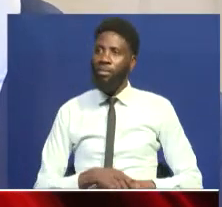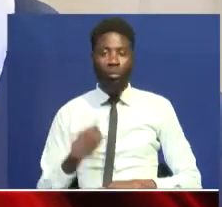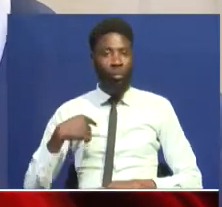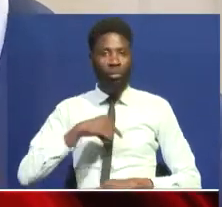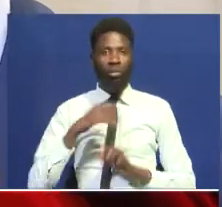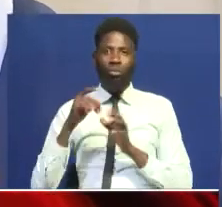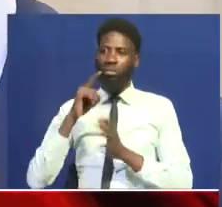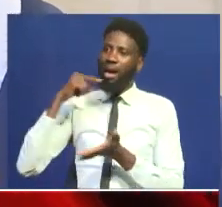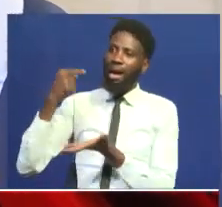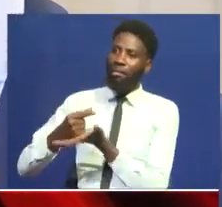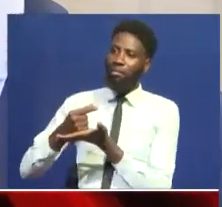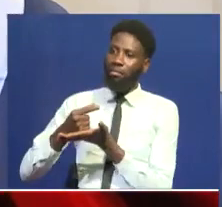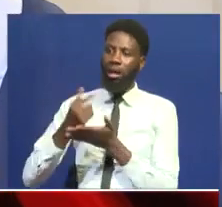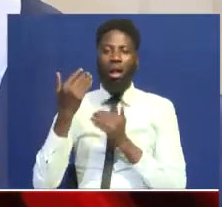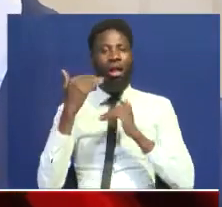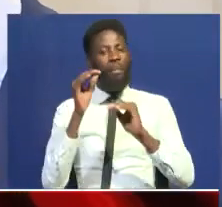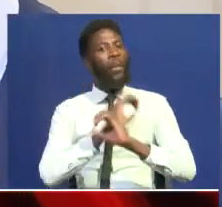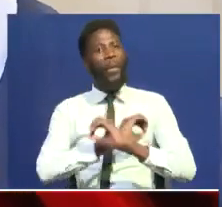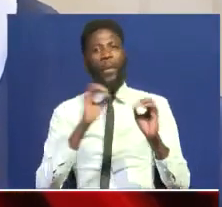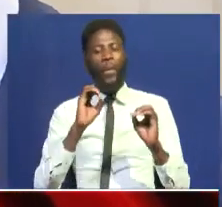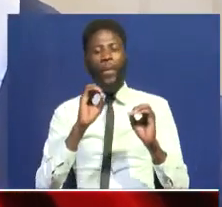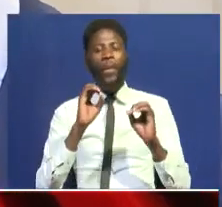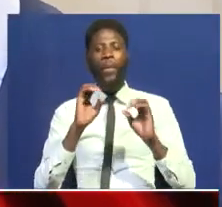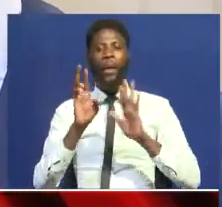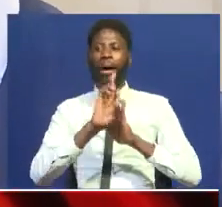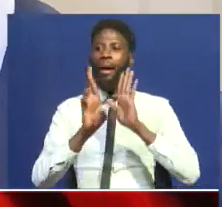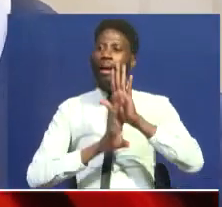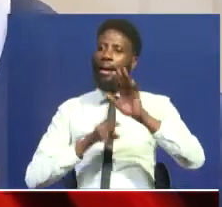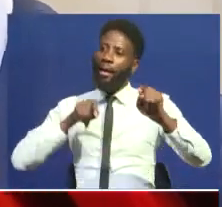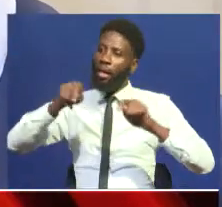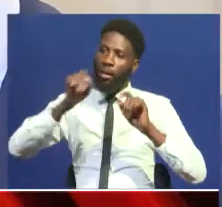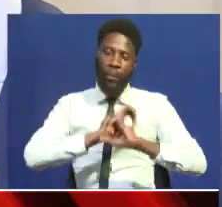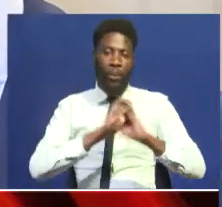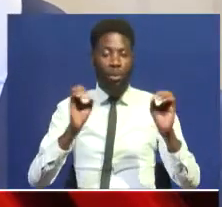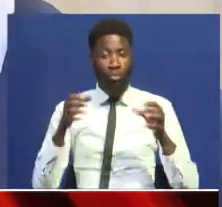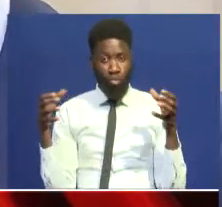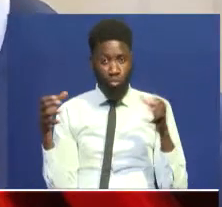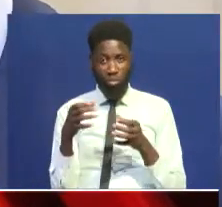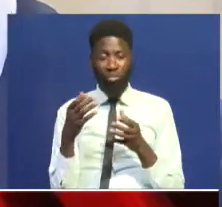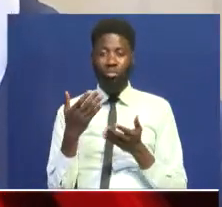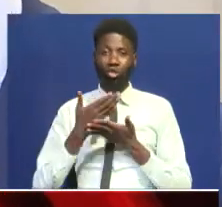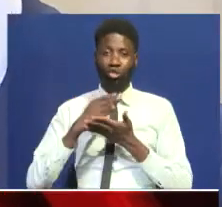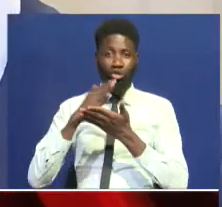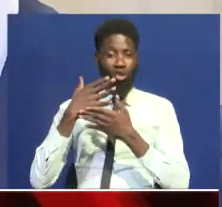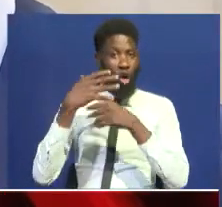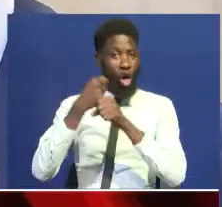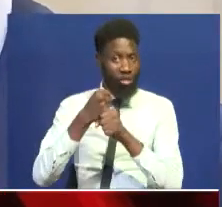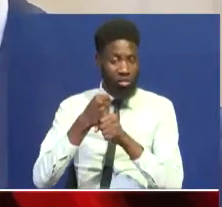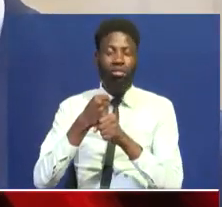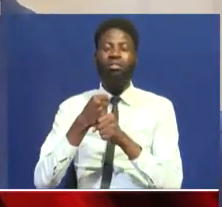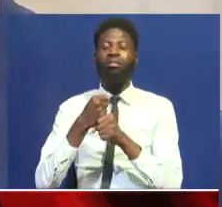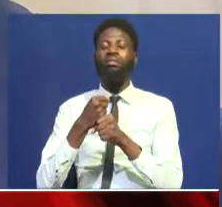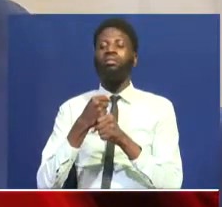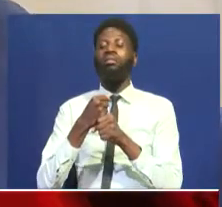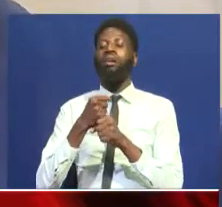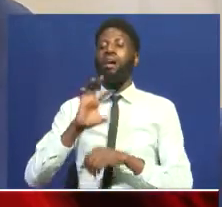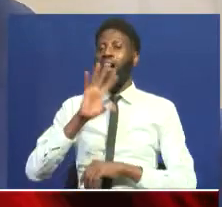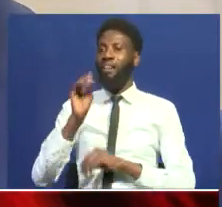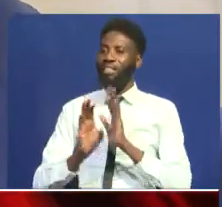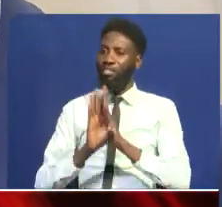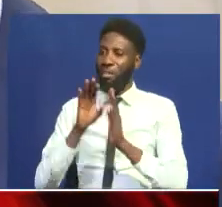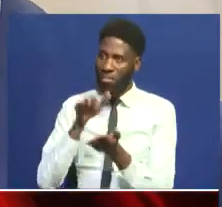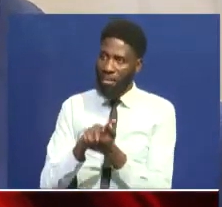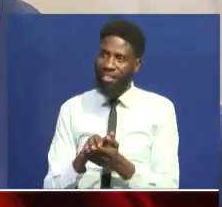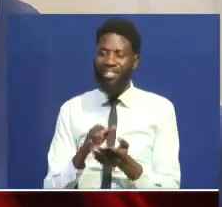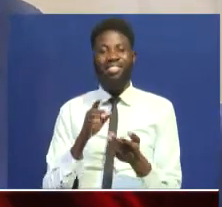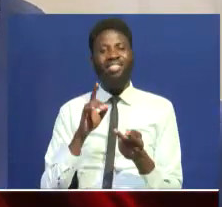are not regulated. Our shareholders, that's the African Development Bank, County Pension Fund here in Kenya, the UK government